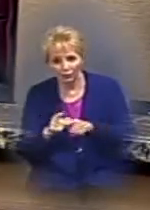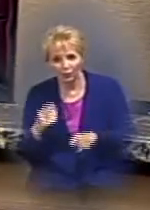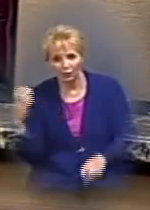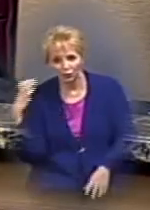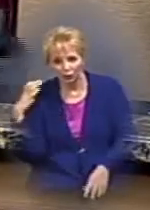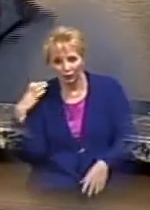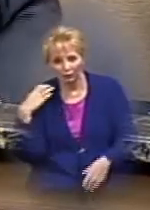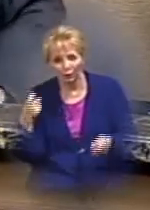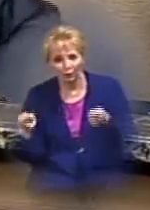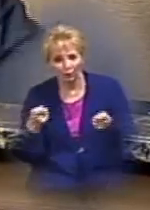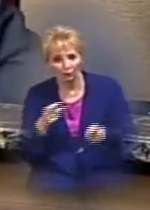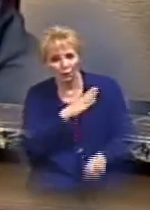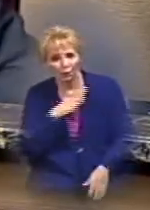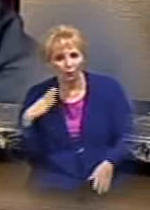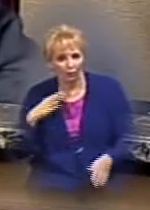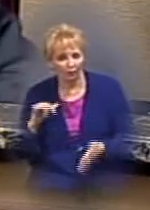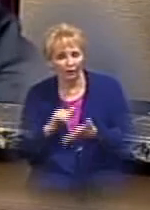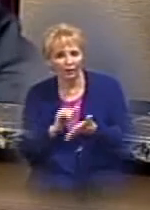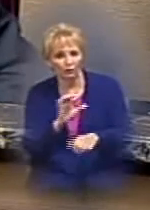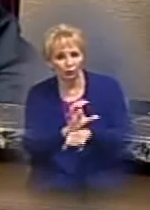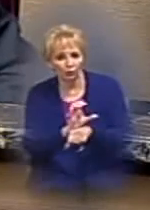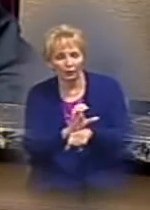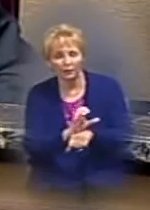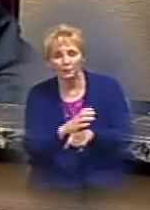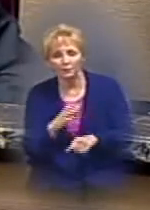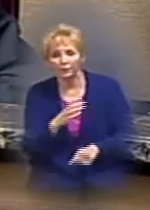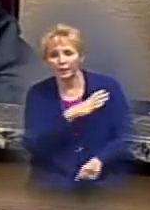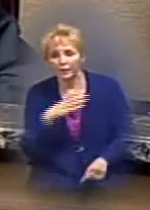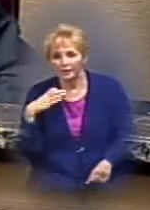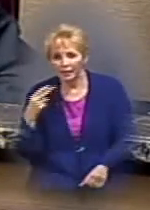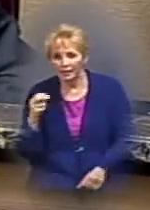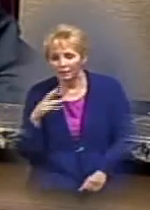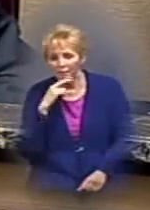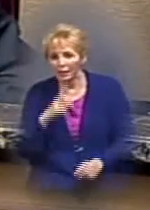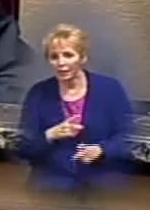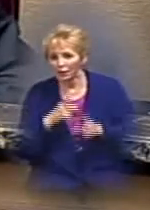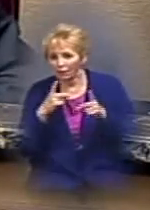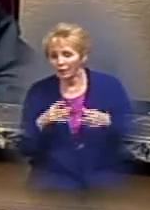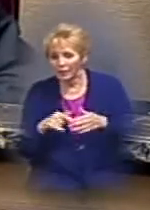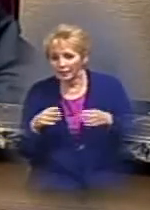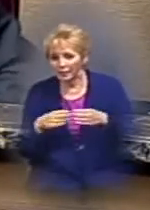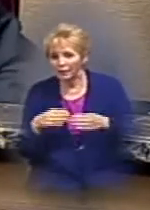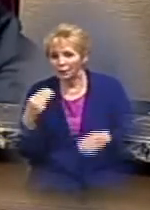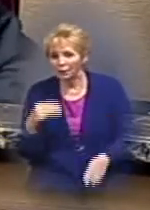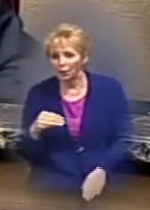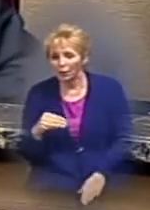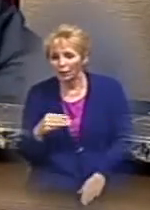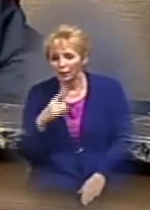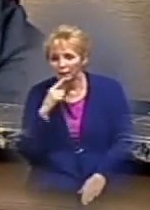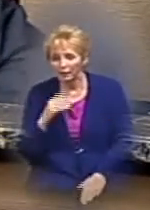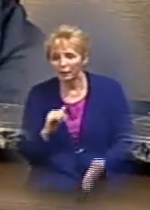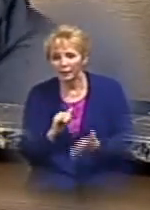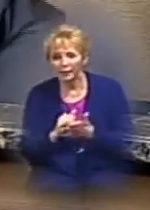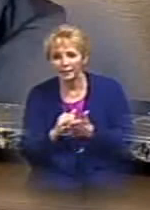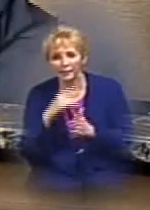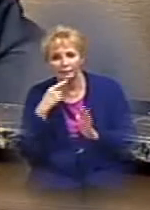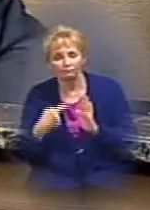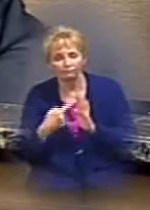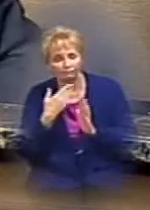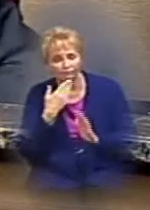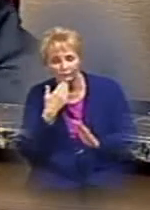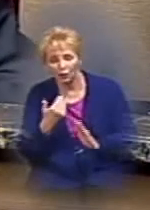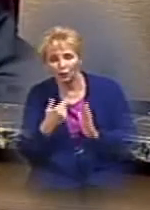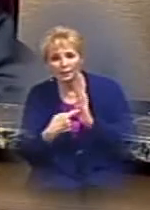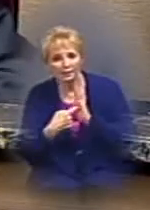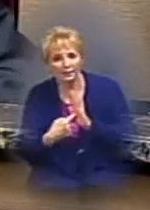of the administrative board of that church. And whereas Councilman Hamer has been devoted to the city of Morganton and has exemplified all the best in